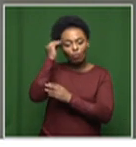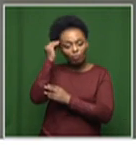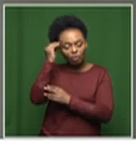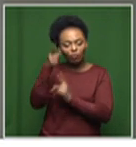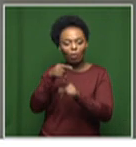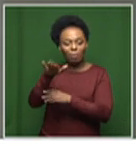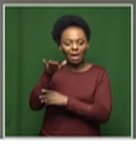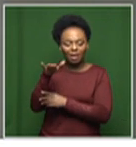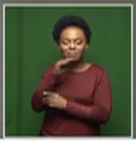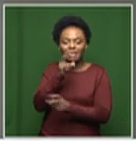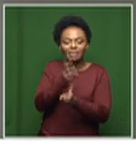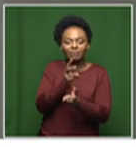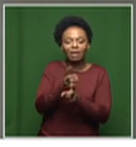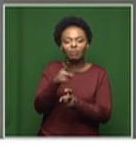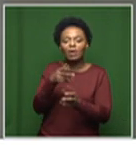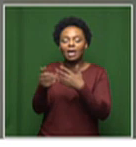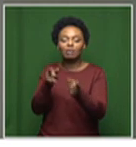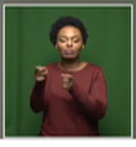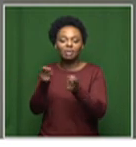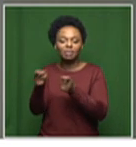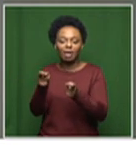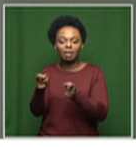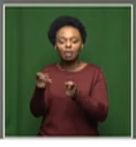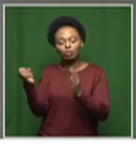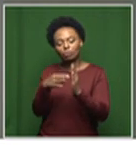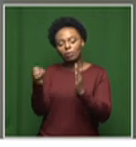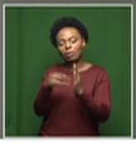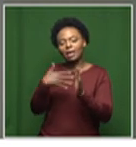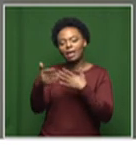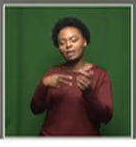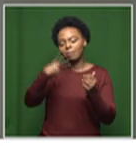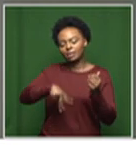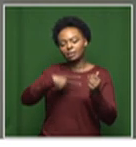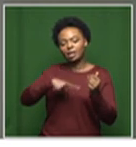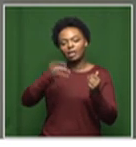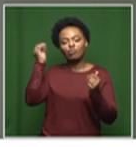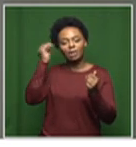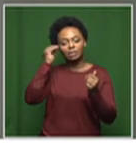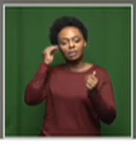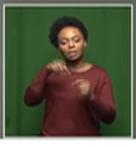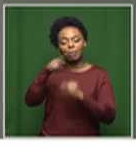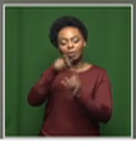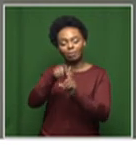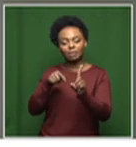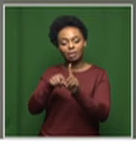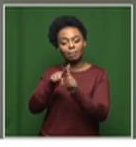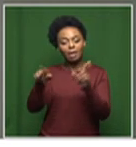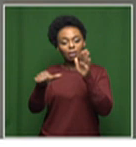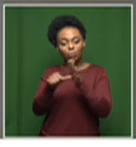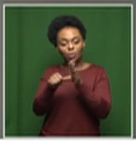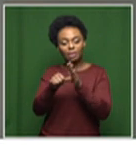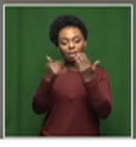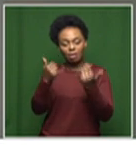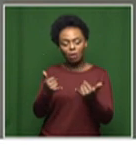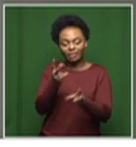very difficult for any retailer to obtain any personal information about their customer. But more importantly, it makes it